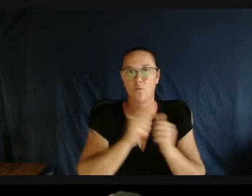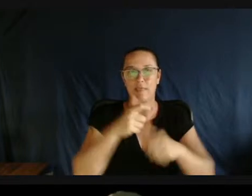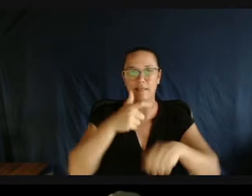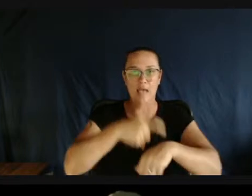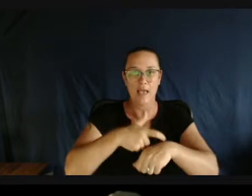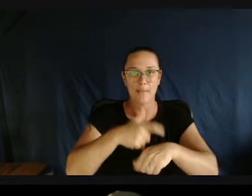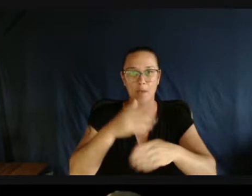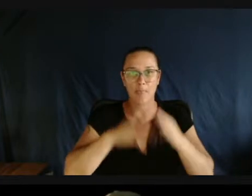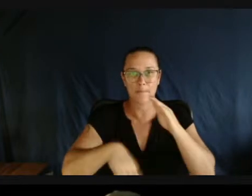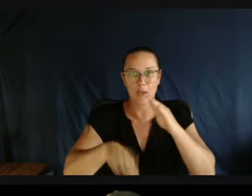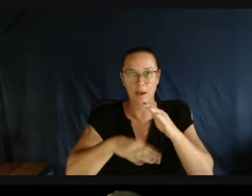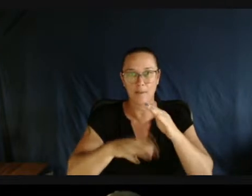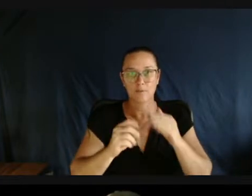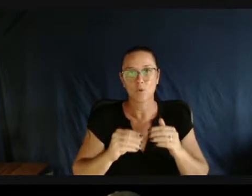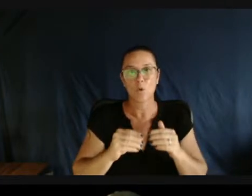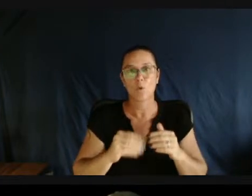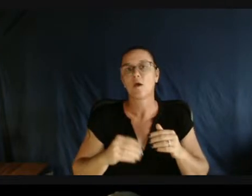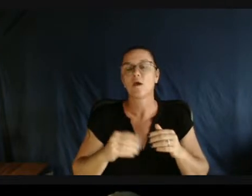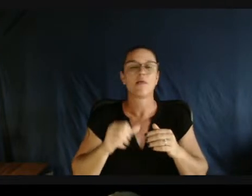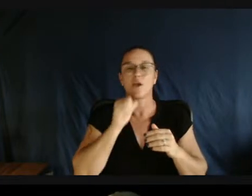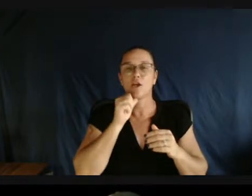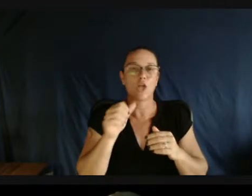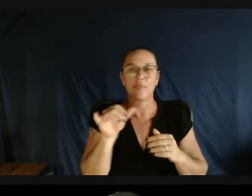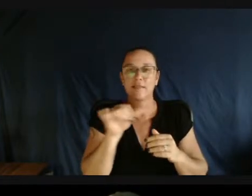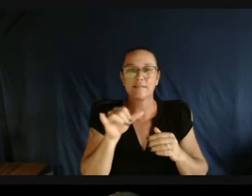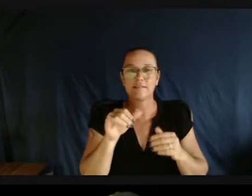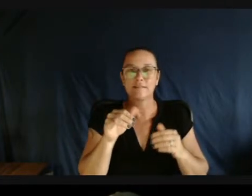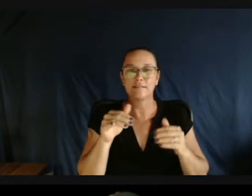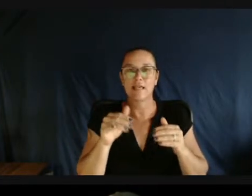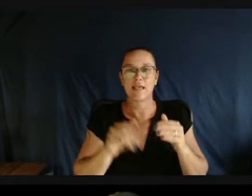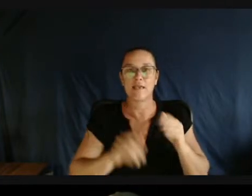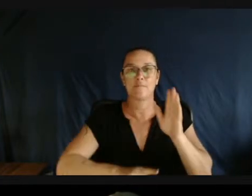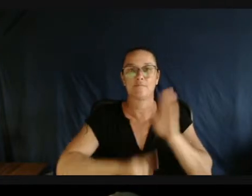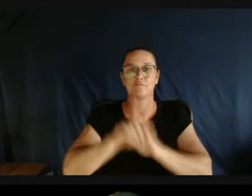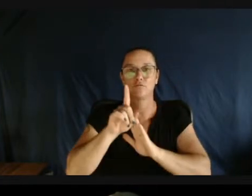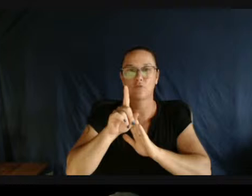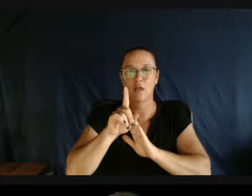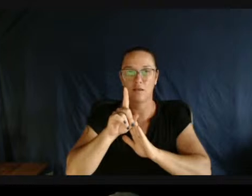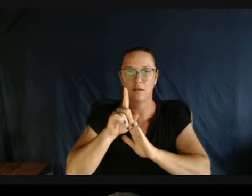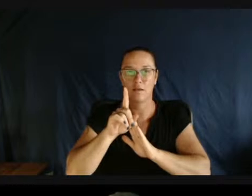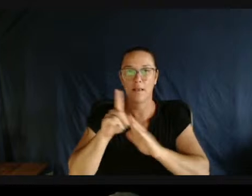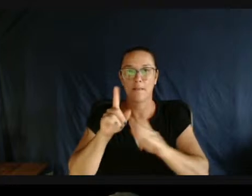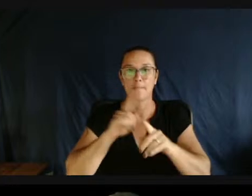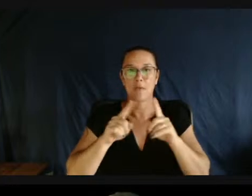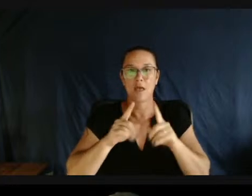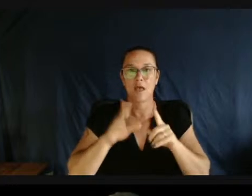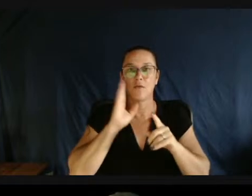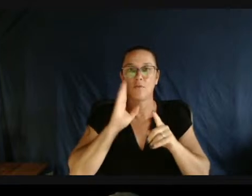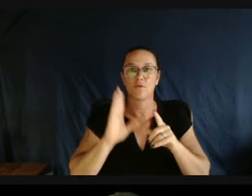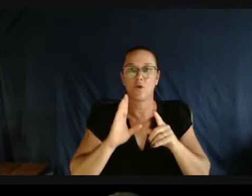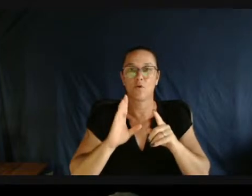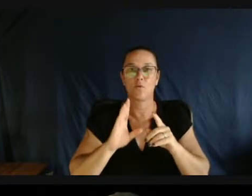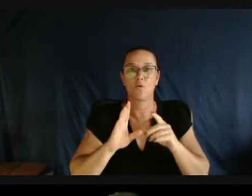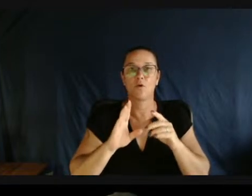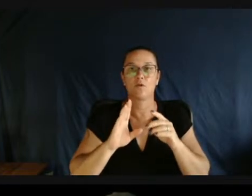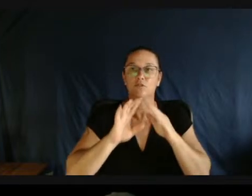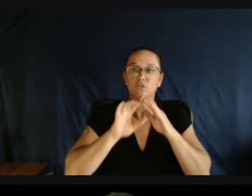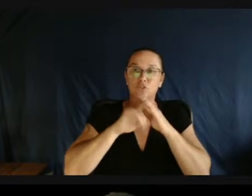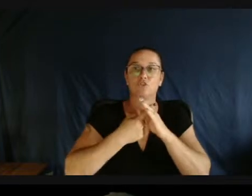showing how fountains are not the same height, the high fountain the entire time, but they often will peak high and then come